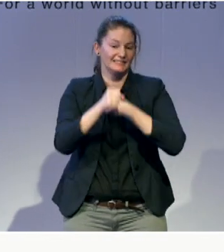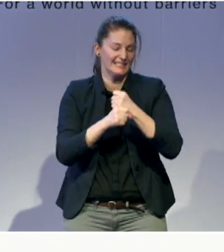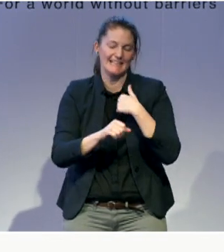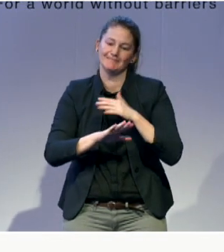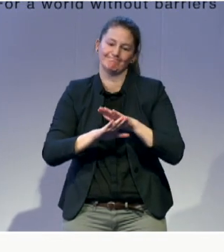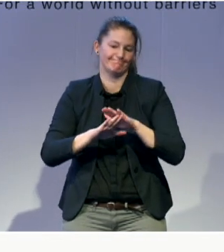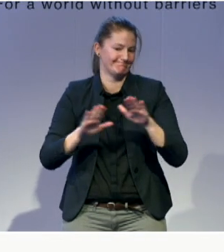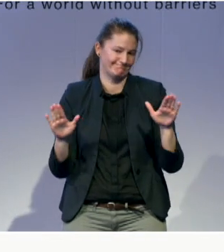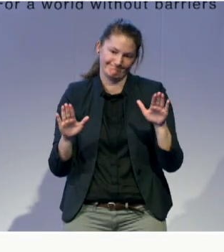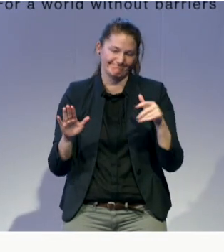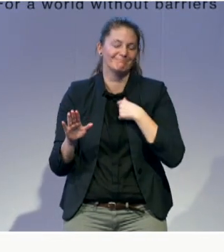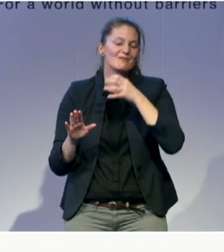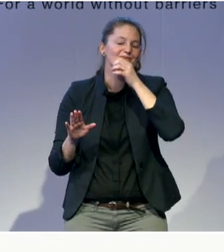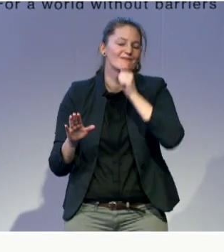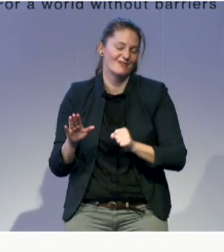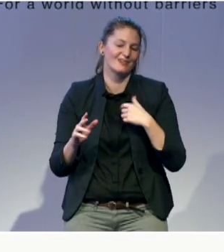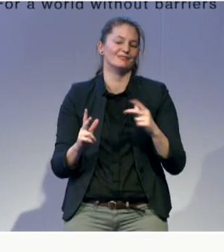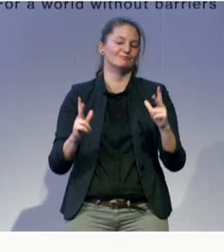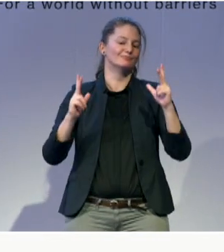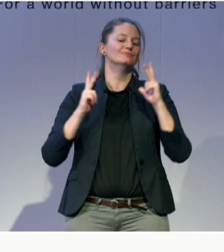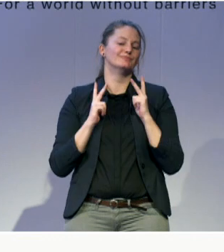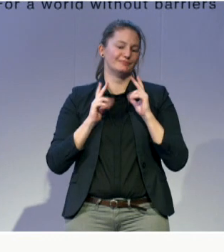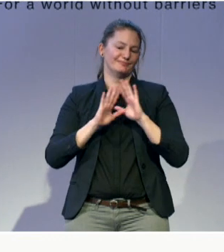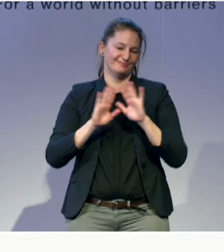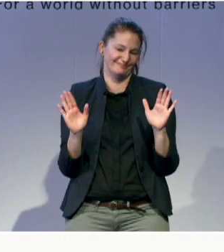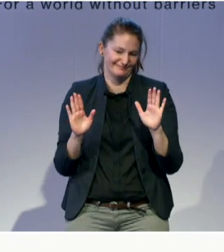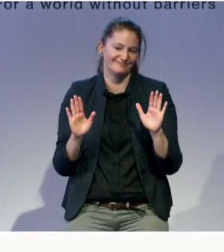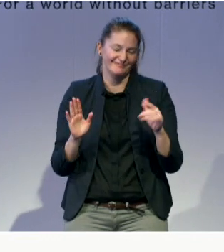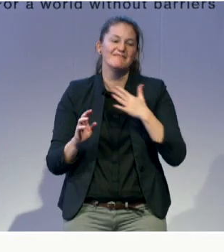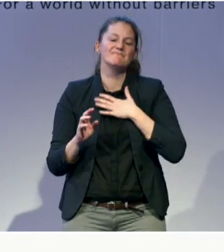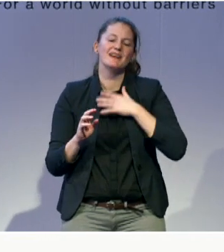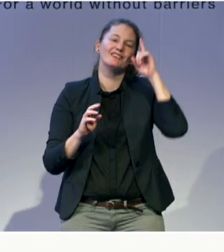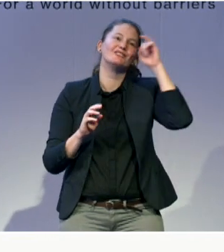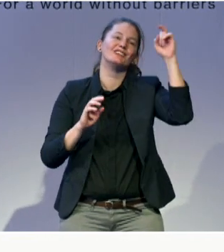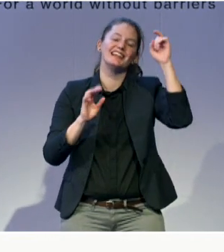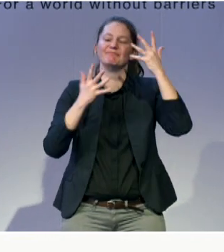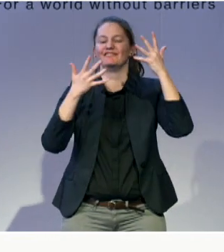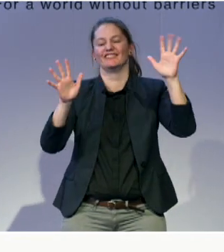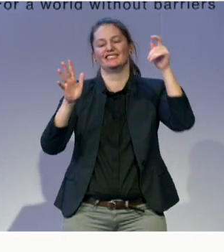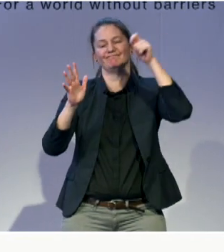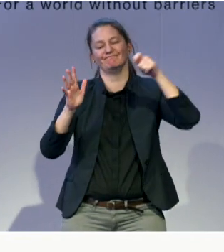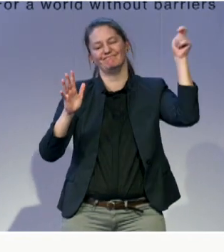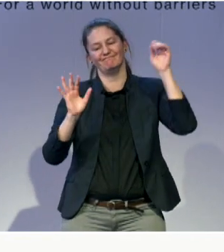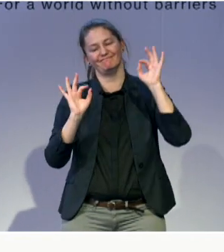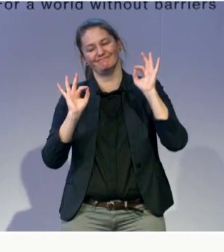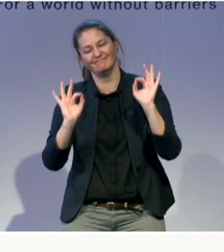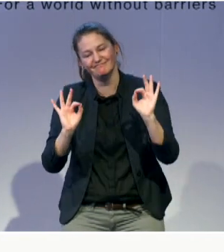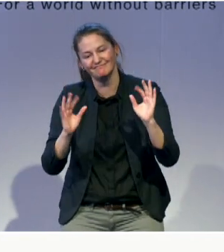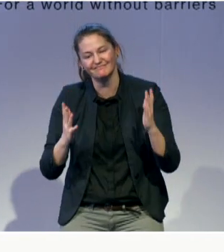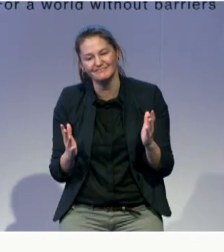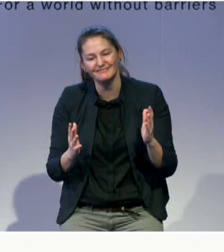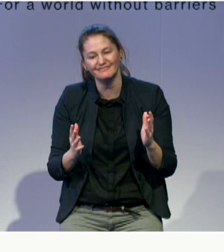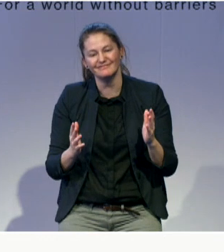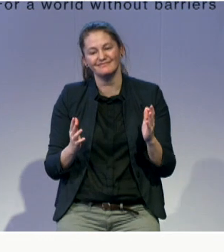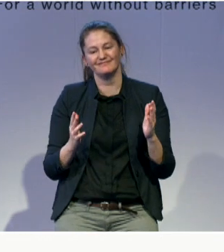And being part of this family has been an extraordinary thing for me. So please know that these last 3 days together,